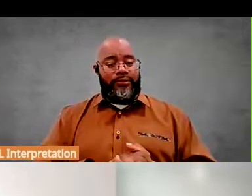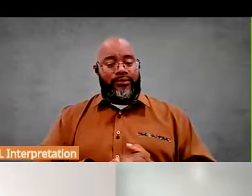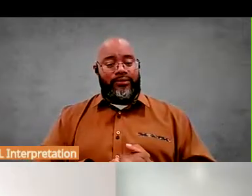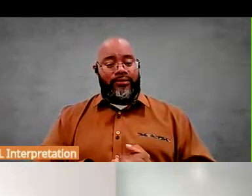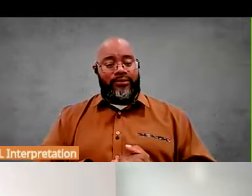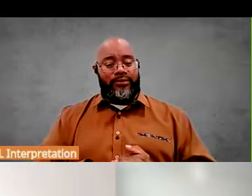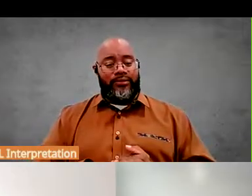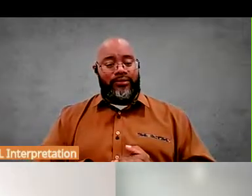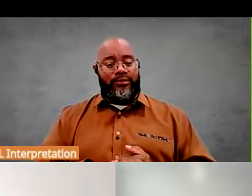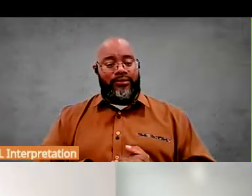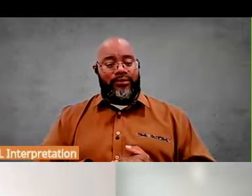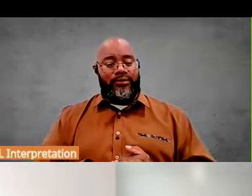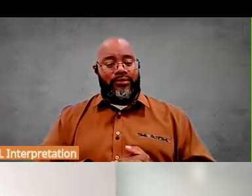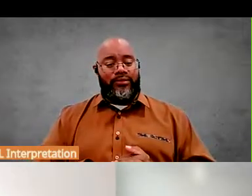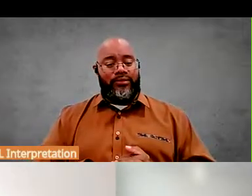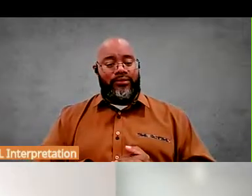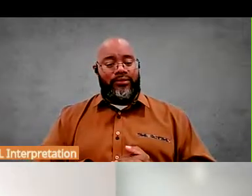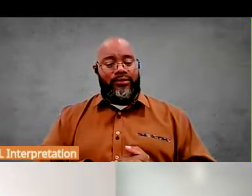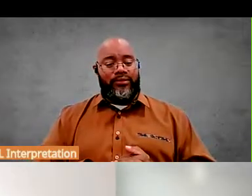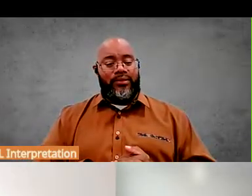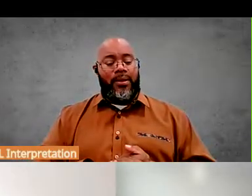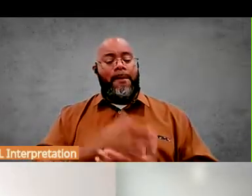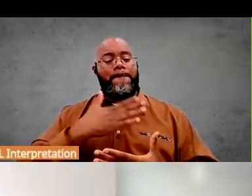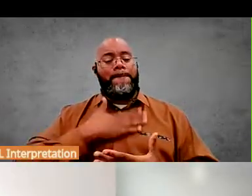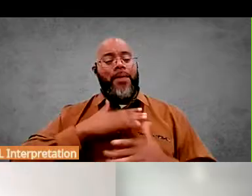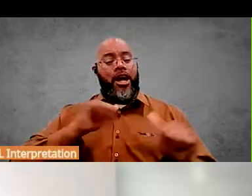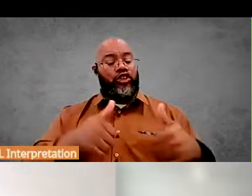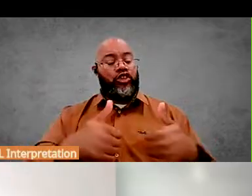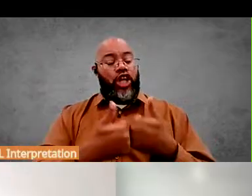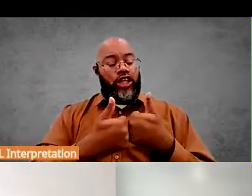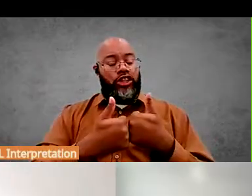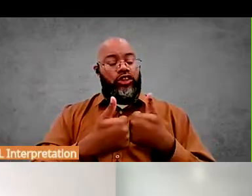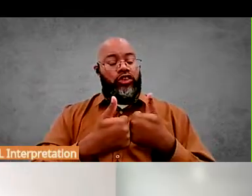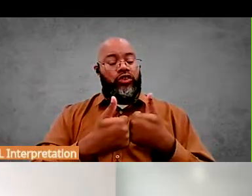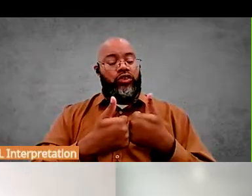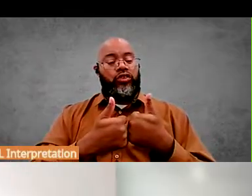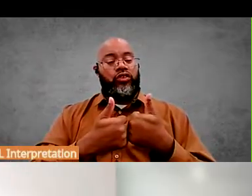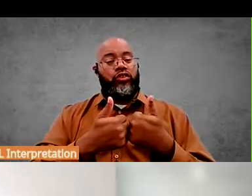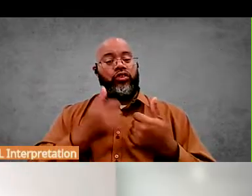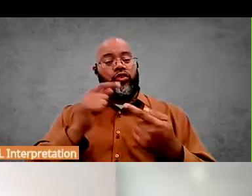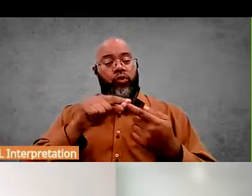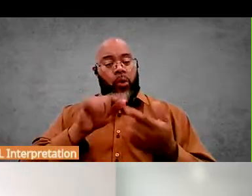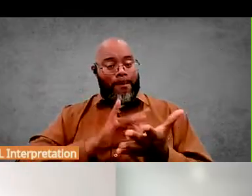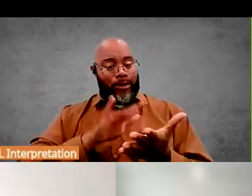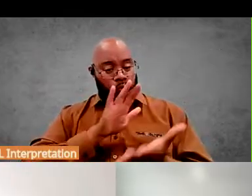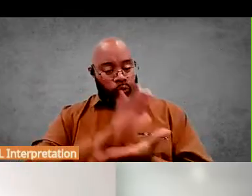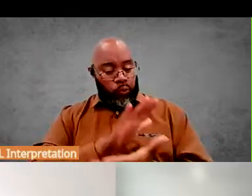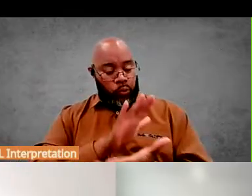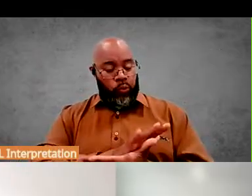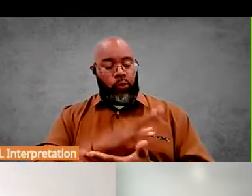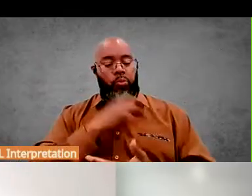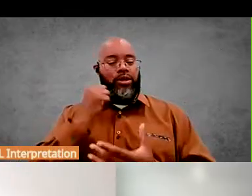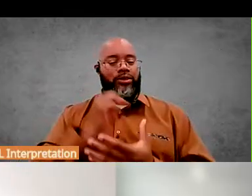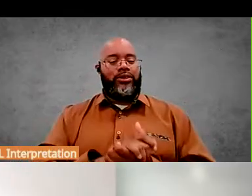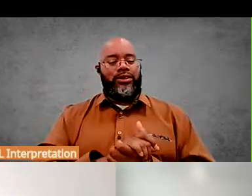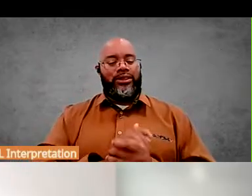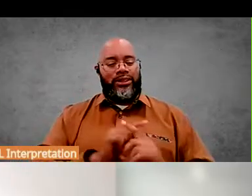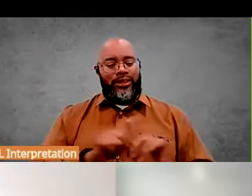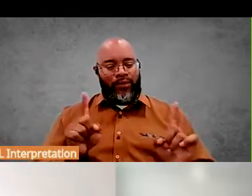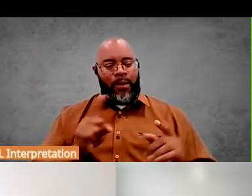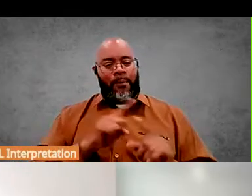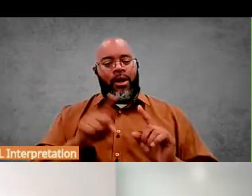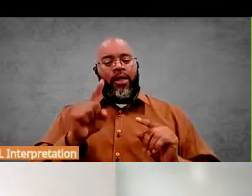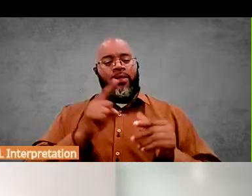is um, my challenge coming to med school was different. But